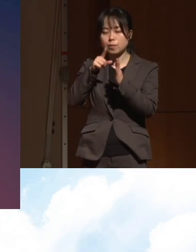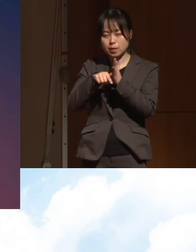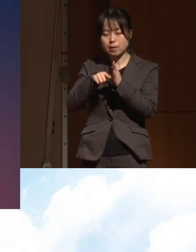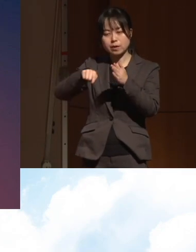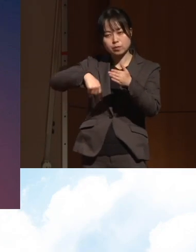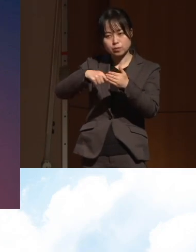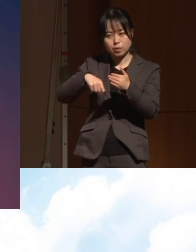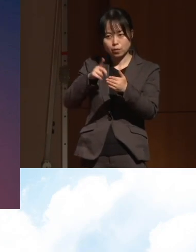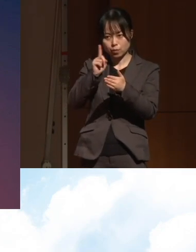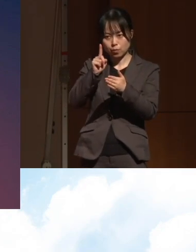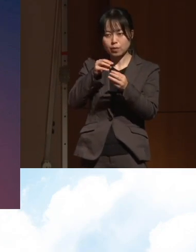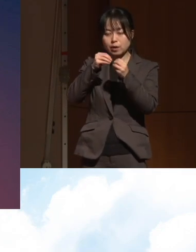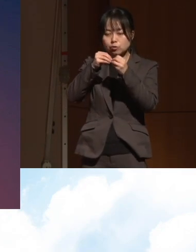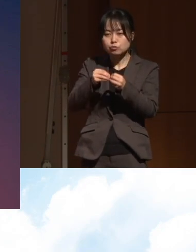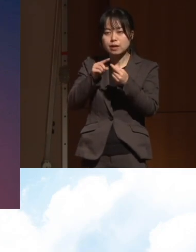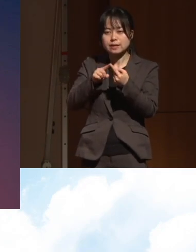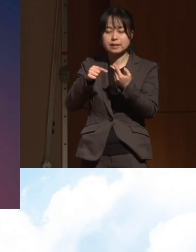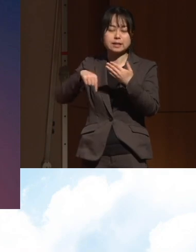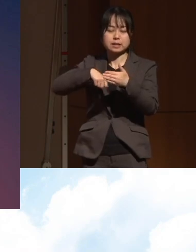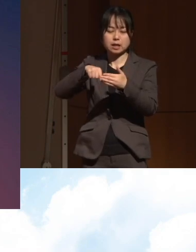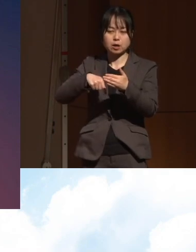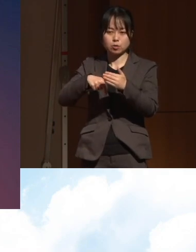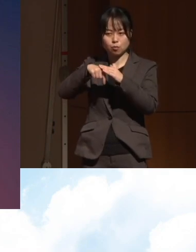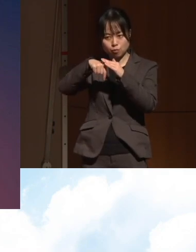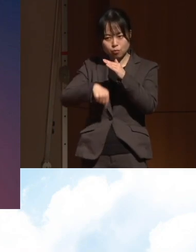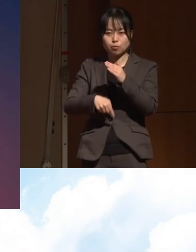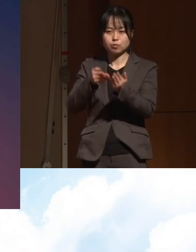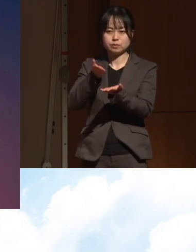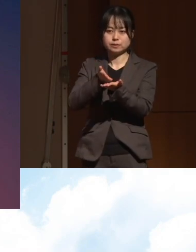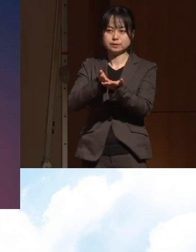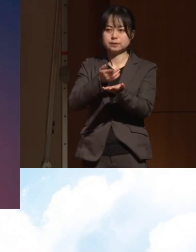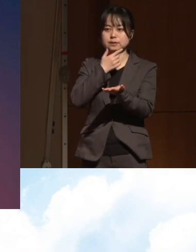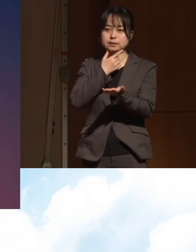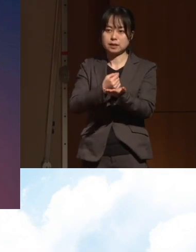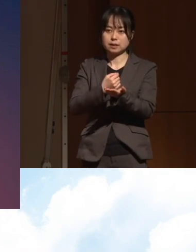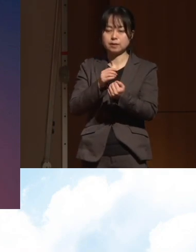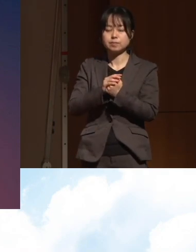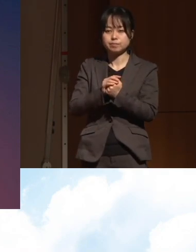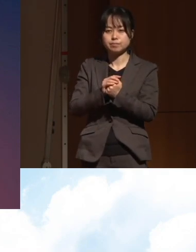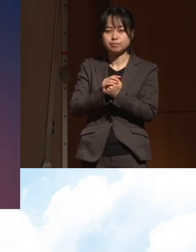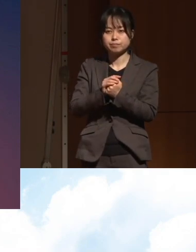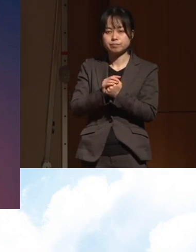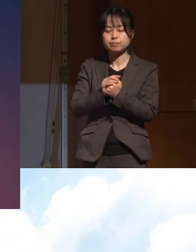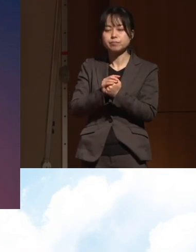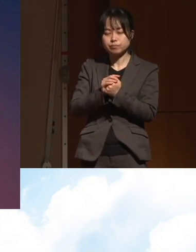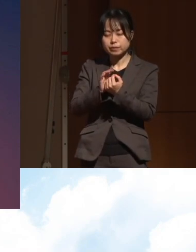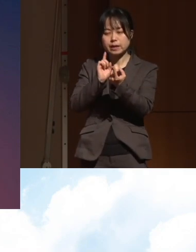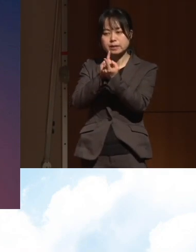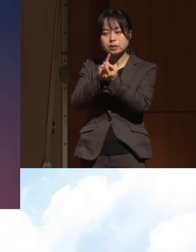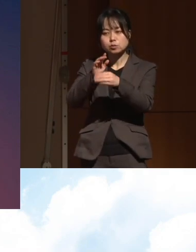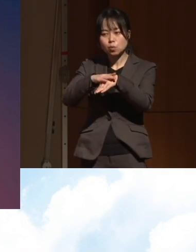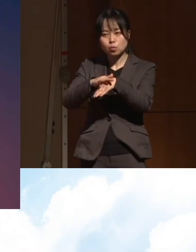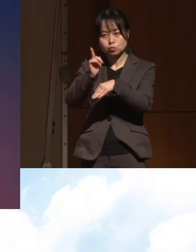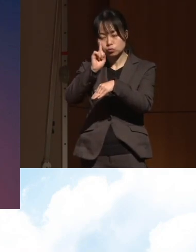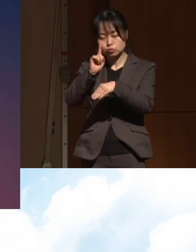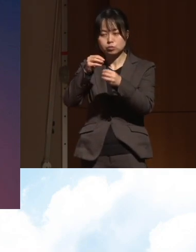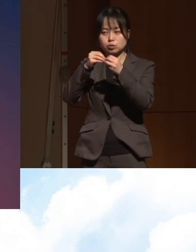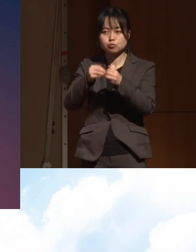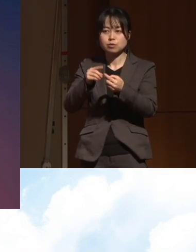concrete aspects of response. And I think the message that I would like to convey to all of you, I